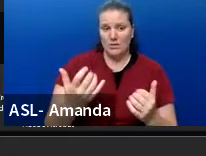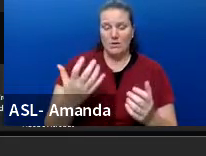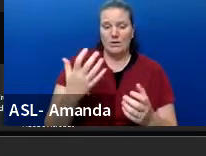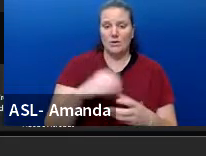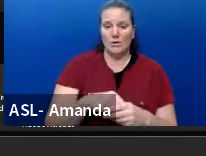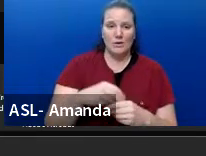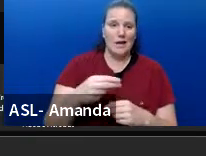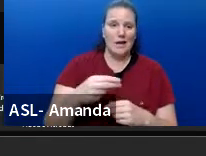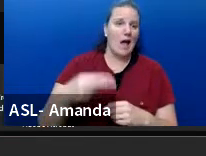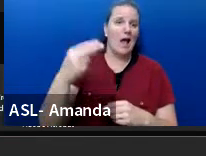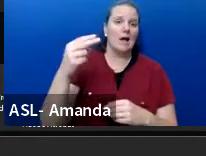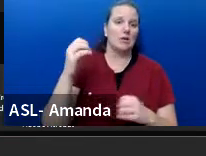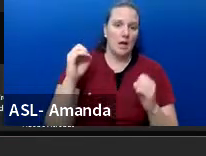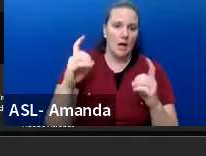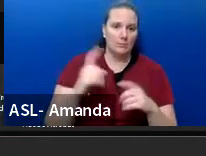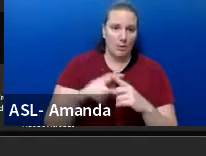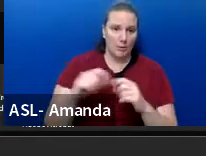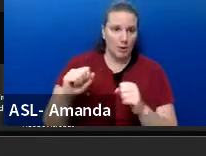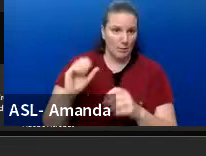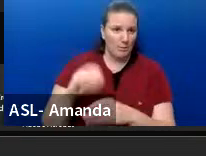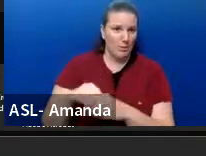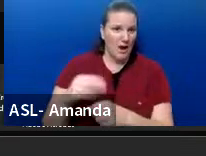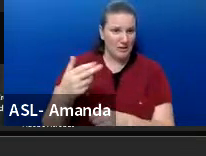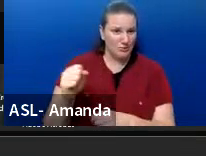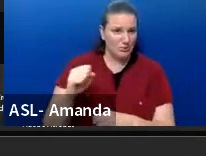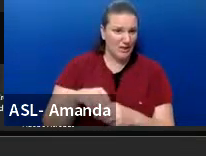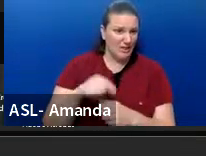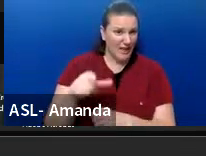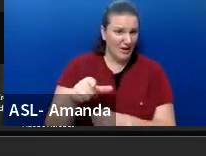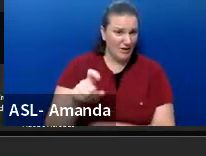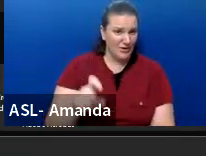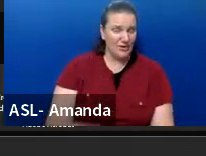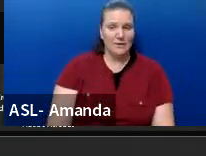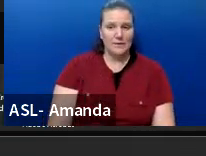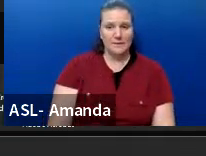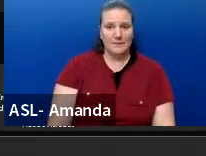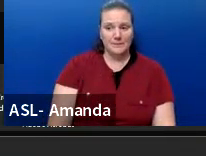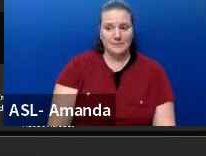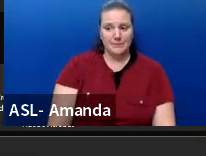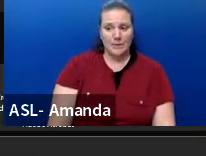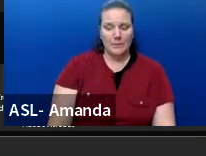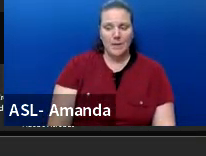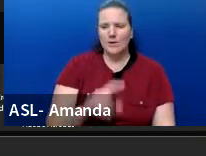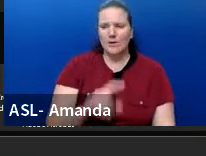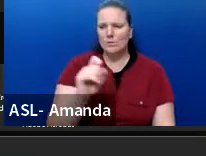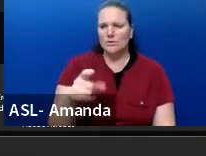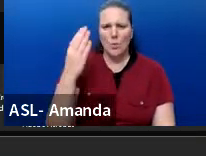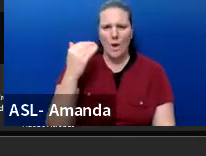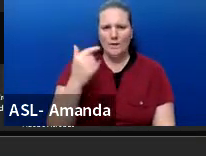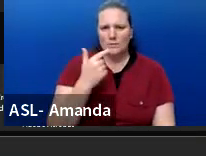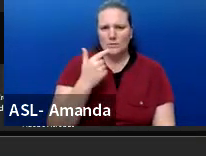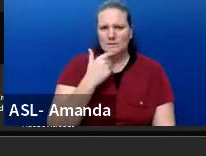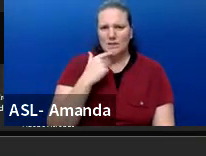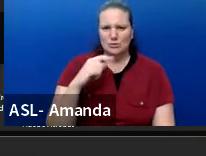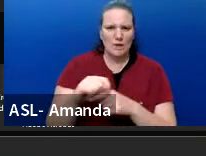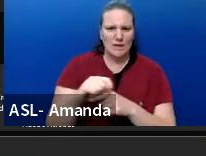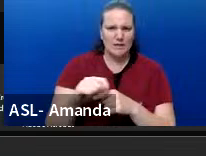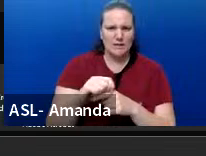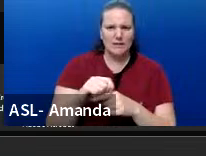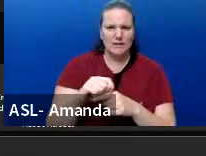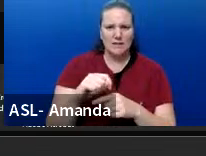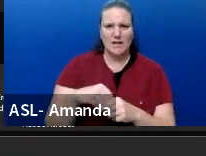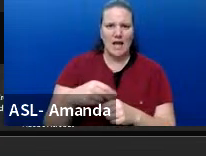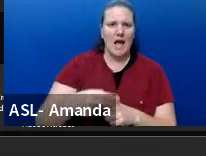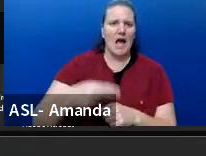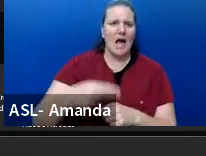ed, but we could put high school in there. And my question is, why did we say training in high